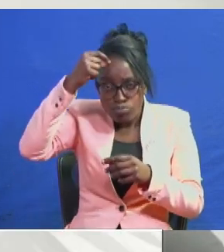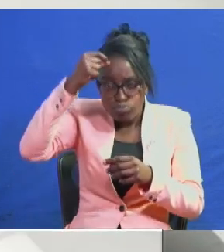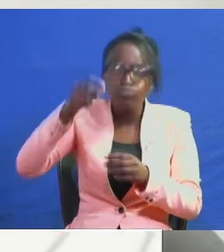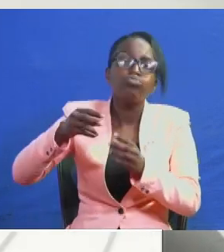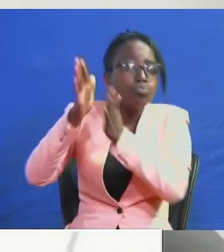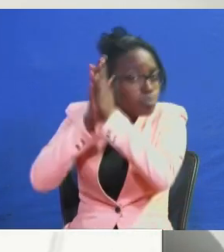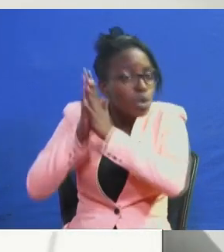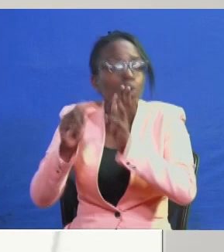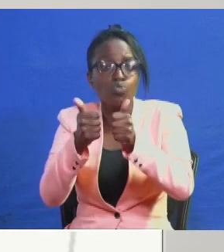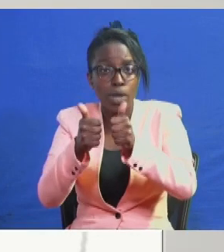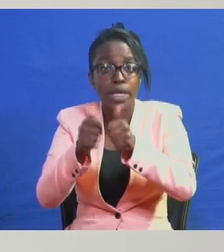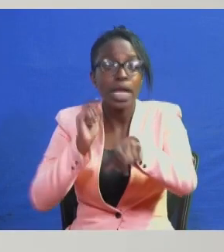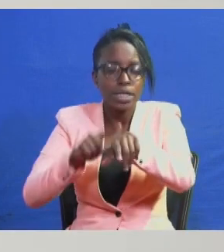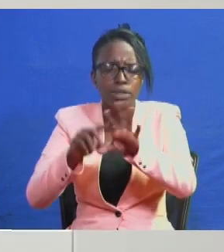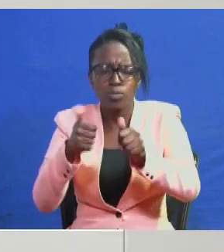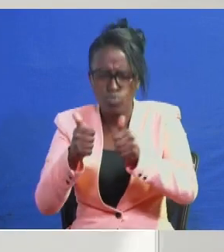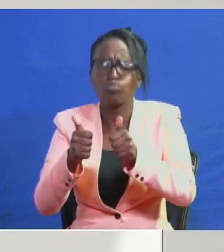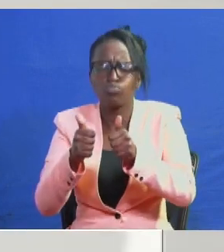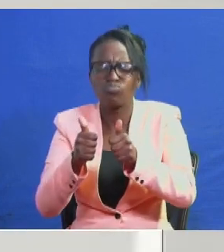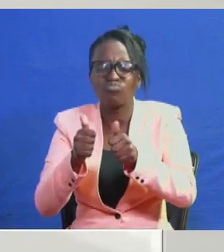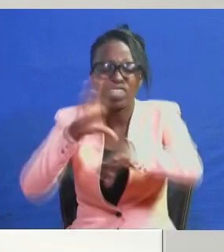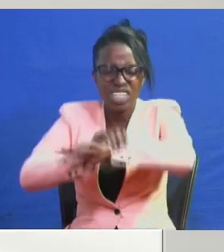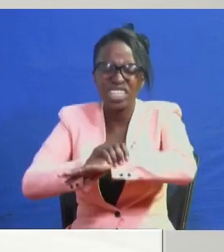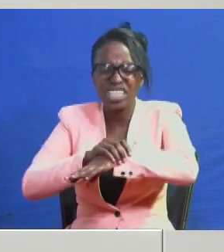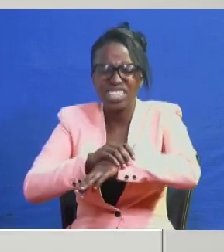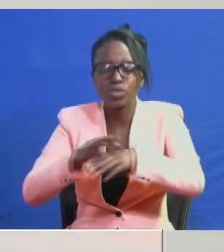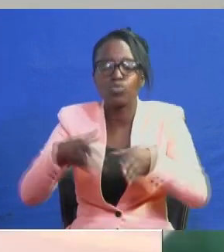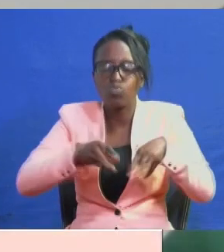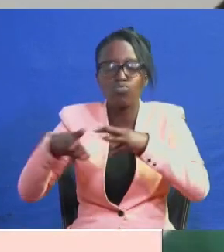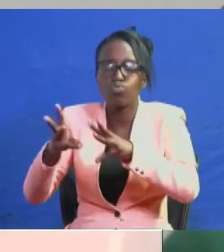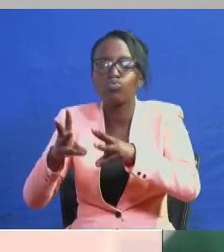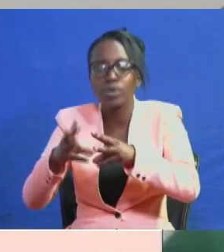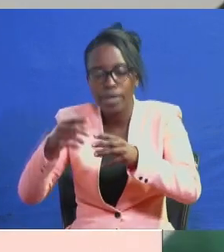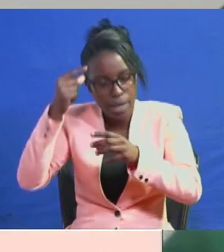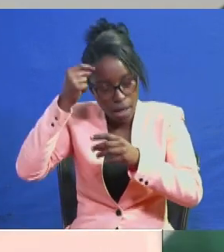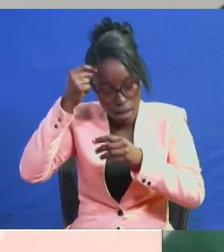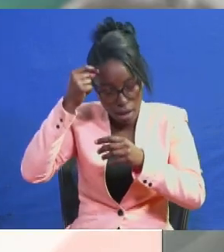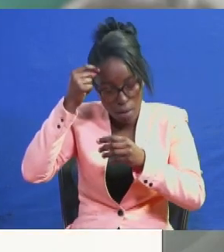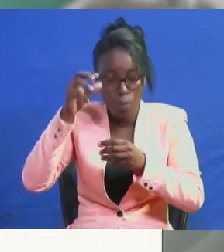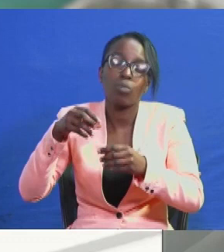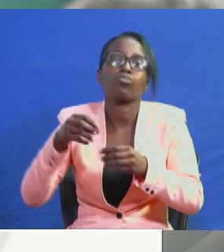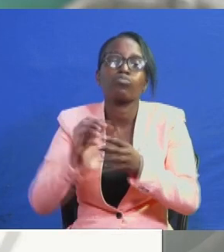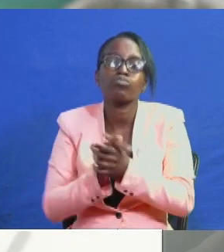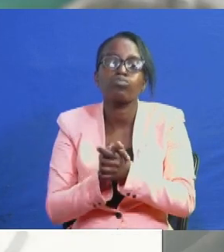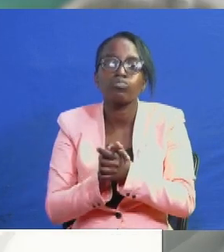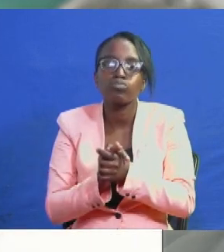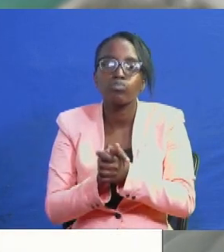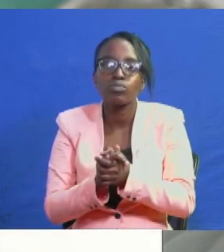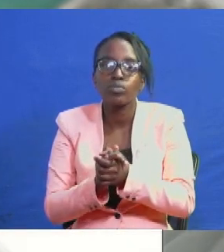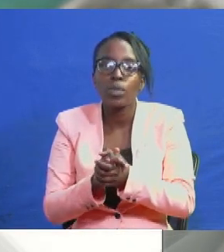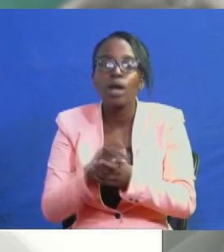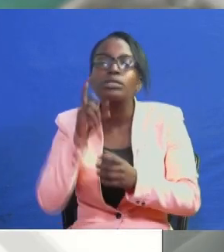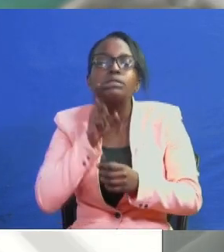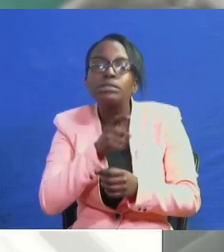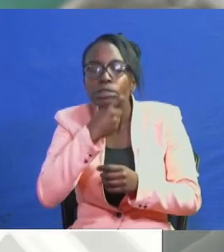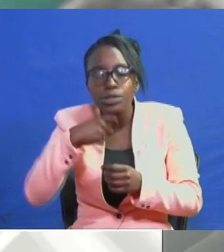because we are shaving, we are getting the root of the hair follicle, okay? So we shave clean on the